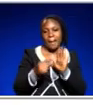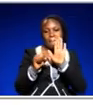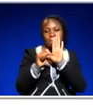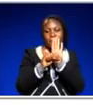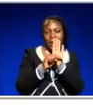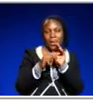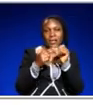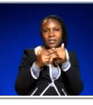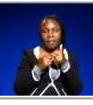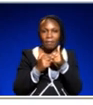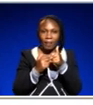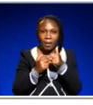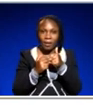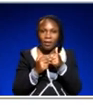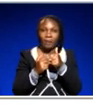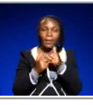-7,